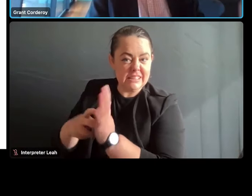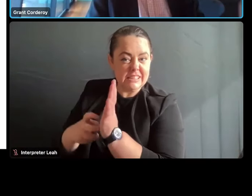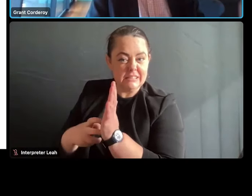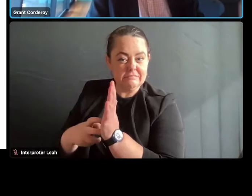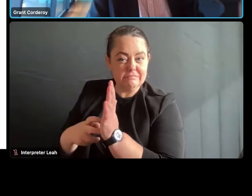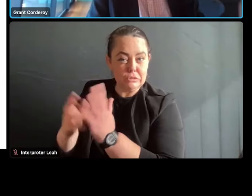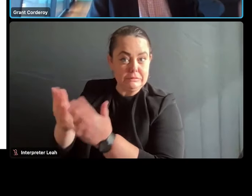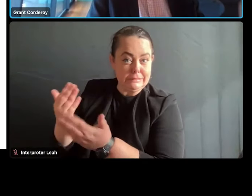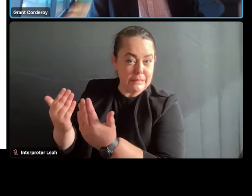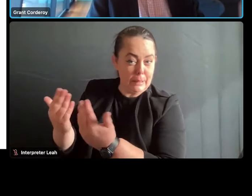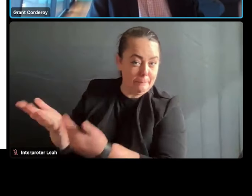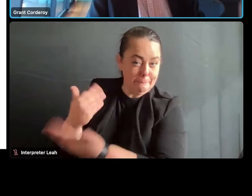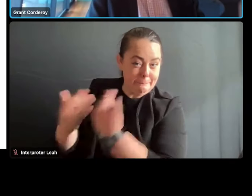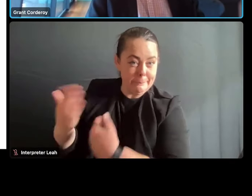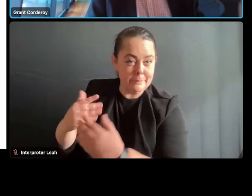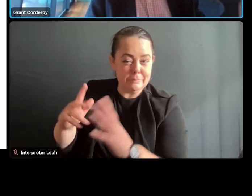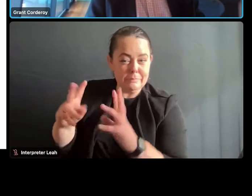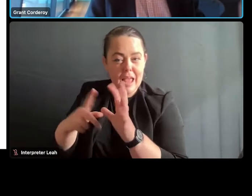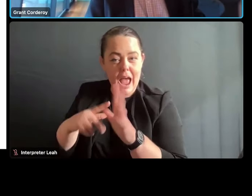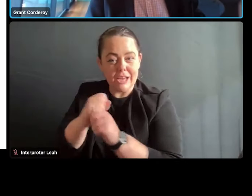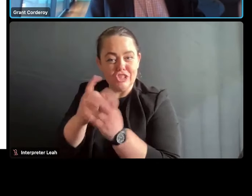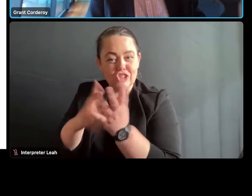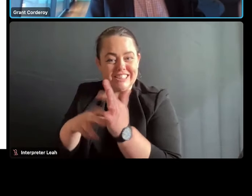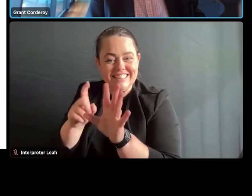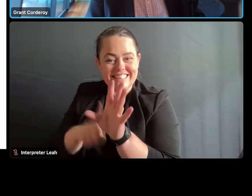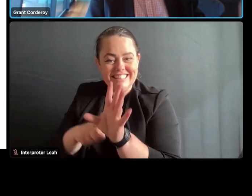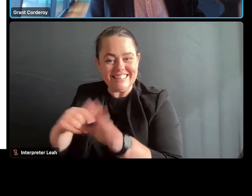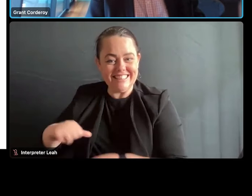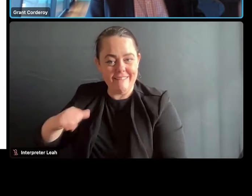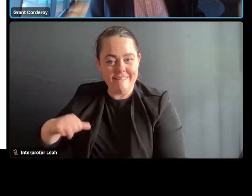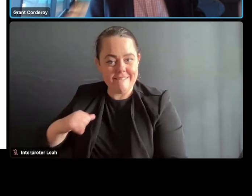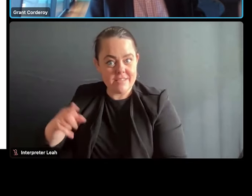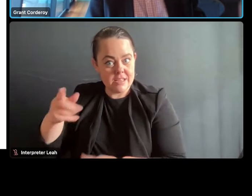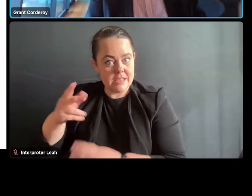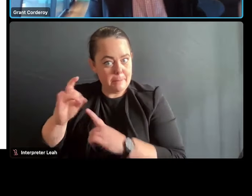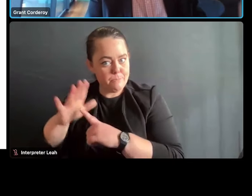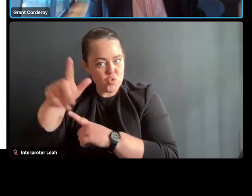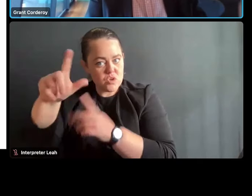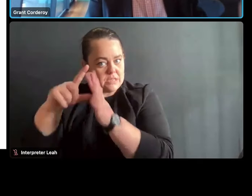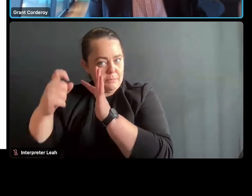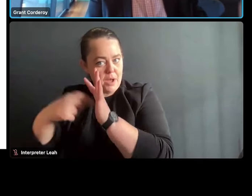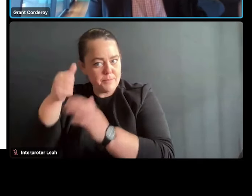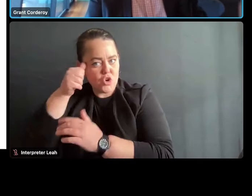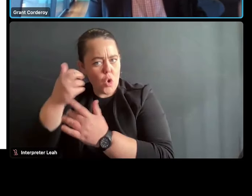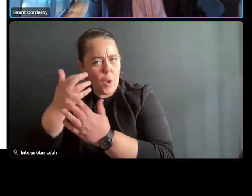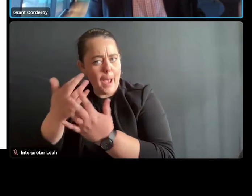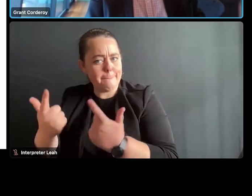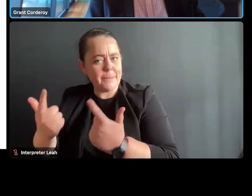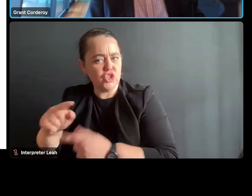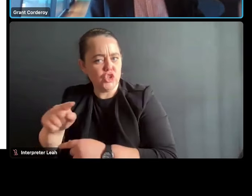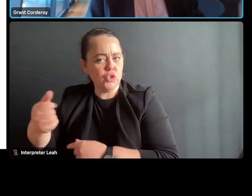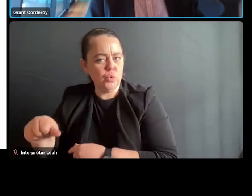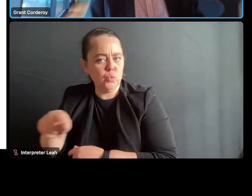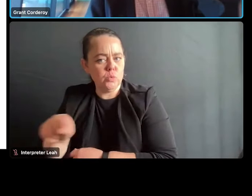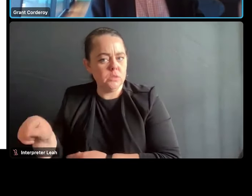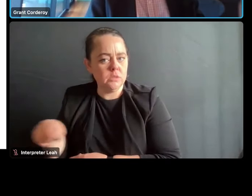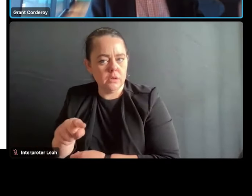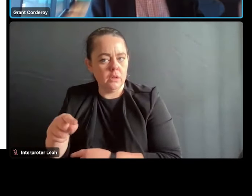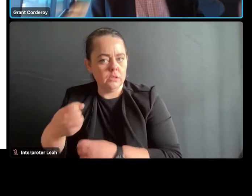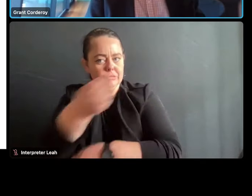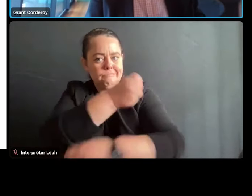having to use more agency staff maybe than they've historically had to use to be able to get staff on the